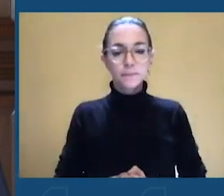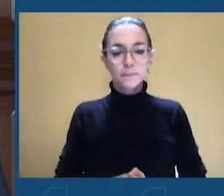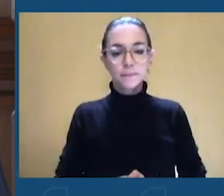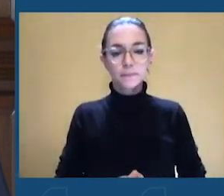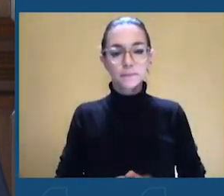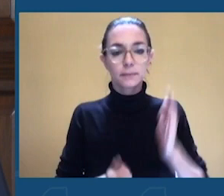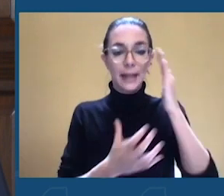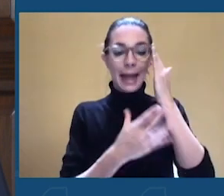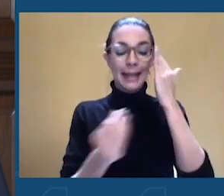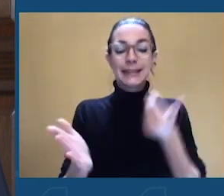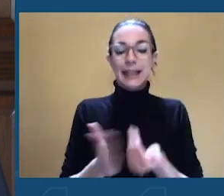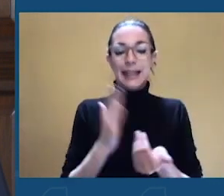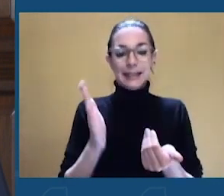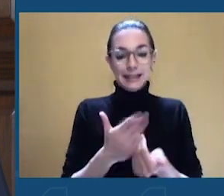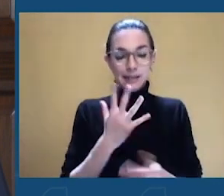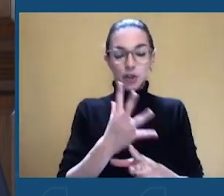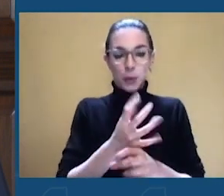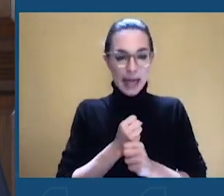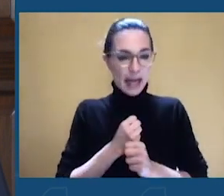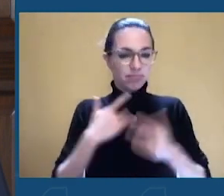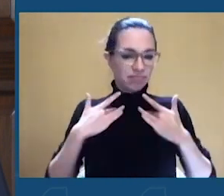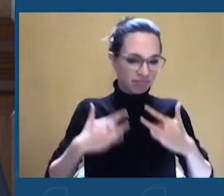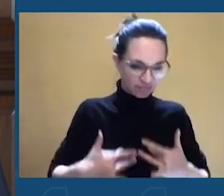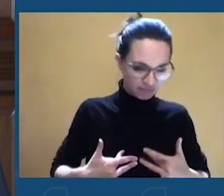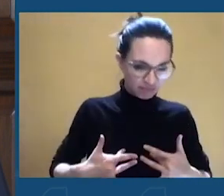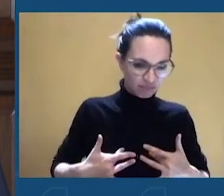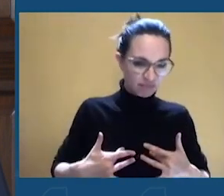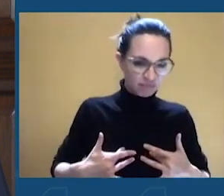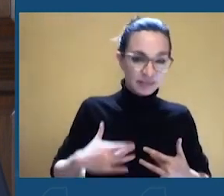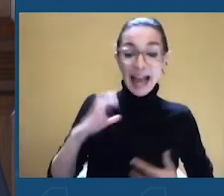And it's easy to get dispirited. It is, and cynical.